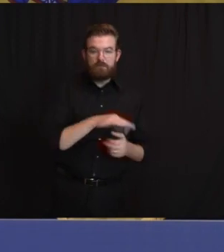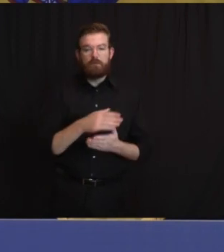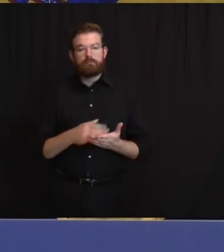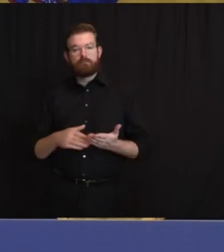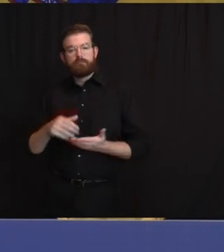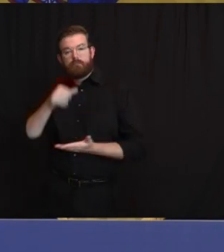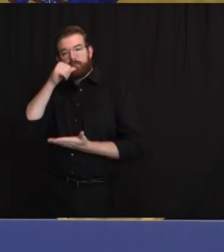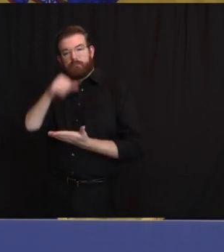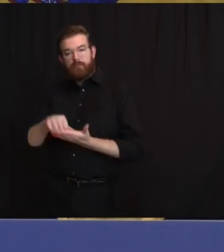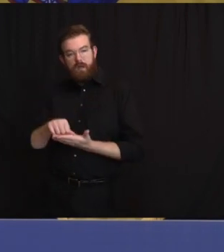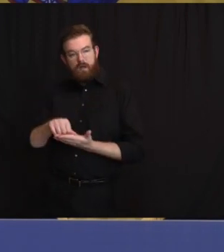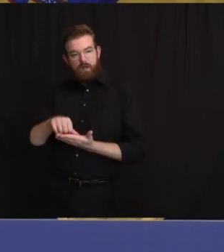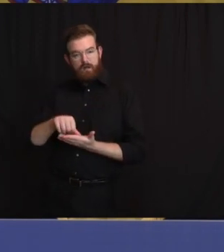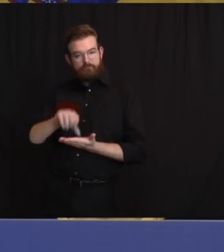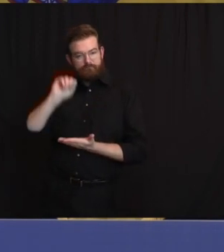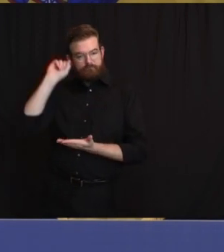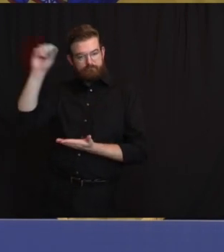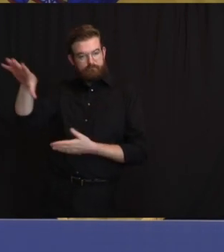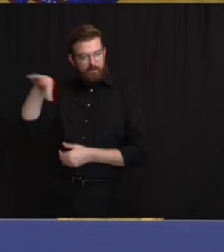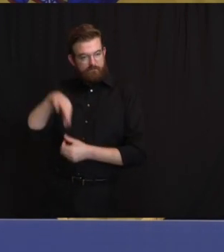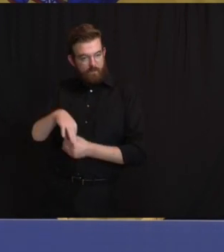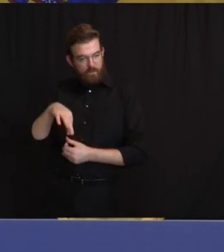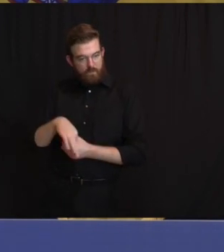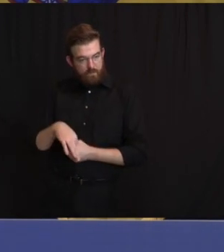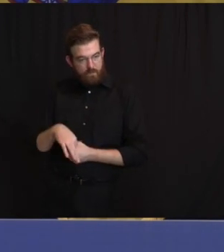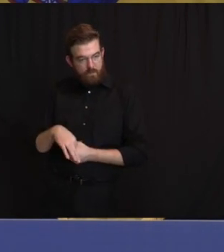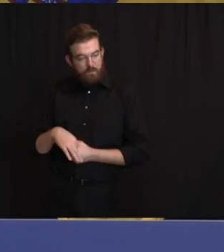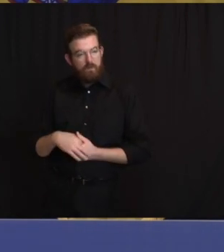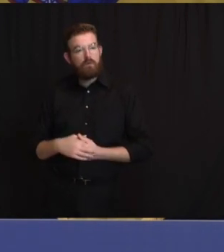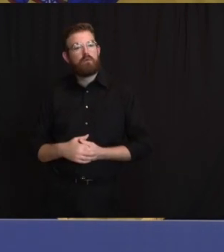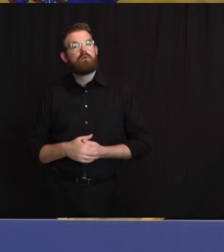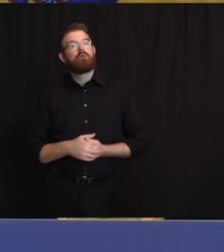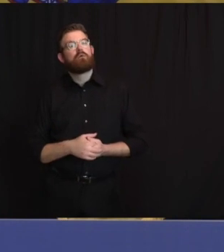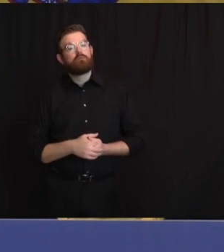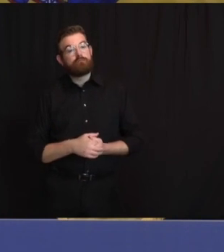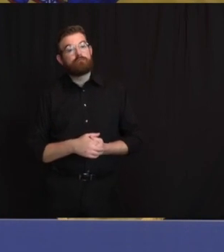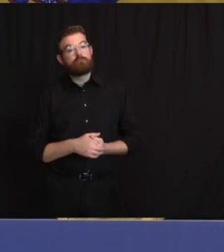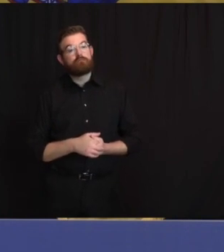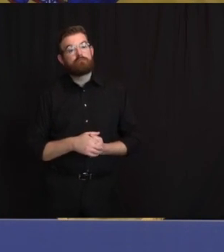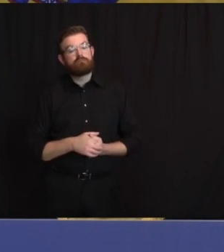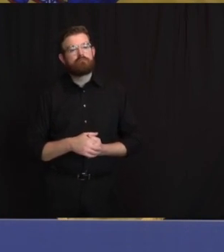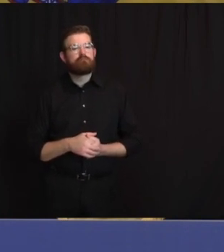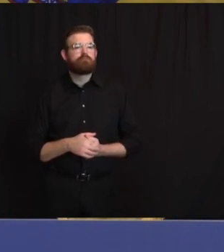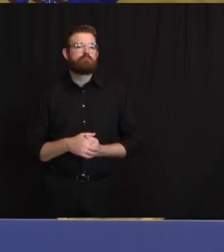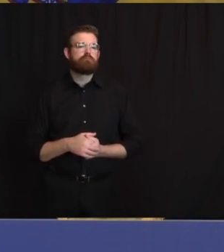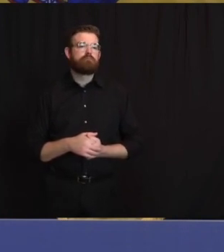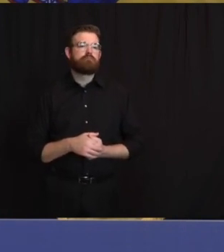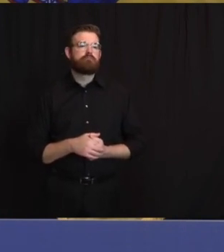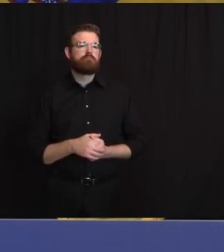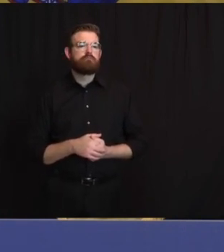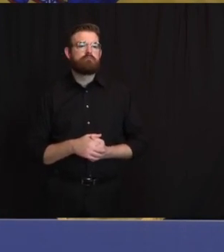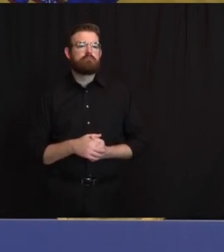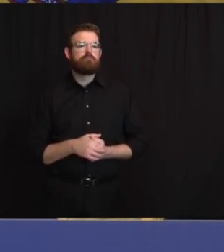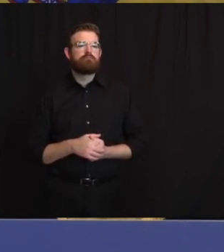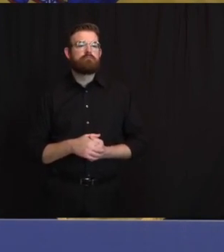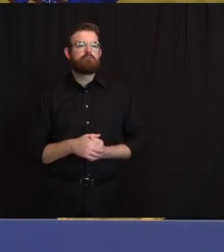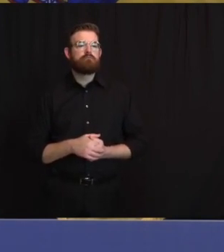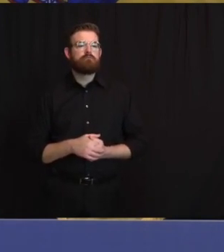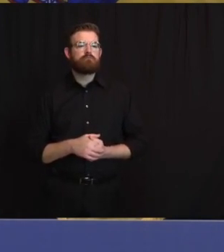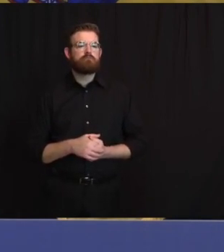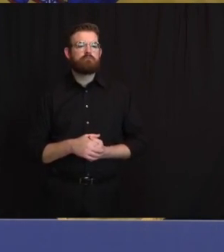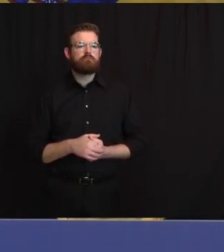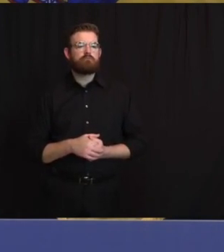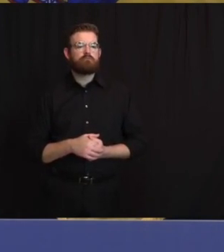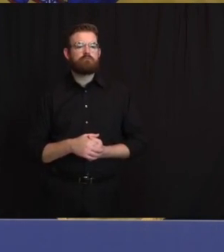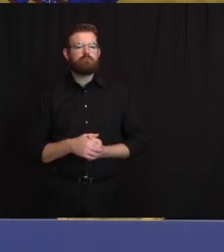I'll obviously always caveat, there's always going to be some situation here or there, every one of which we take deadly